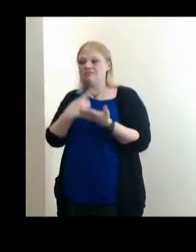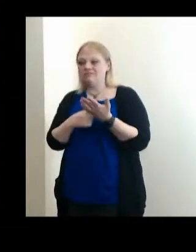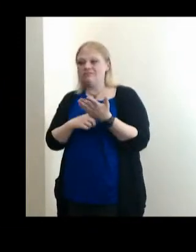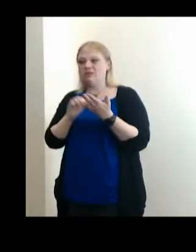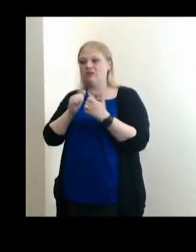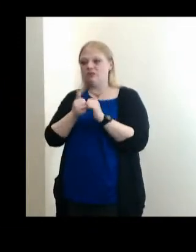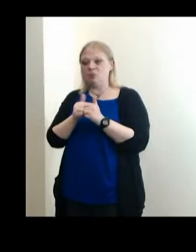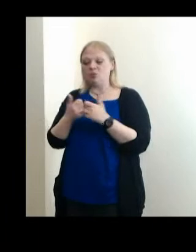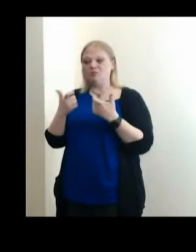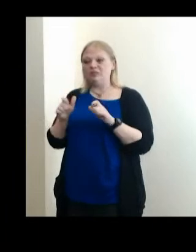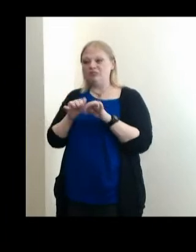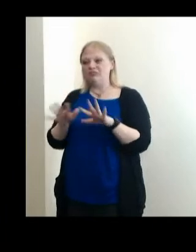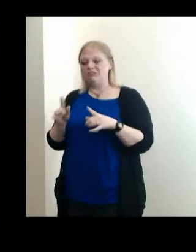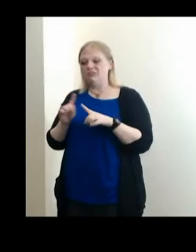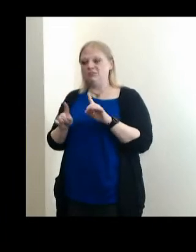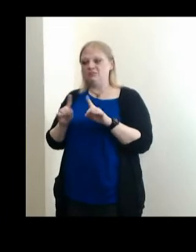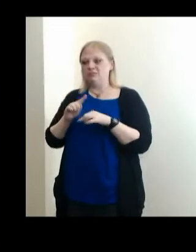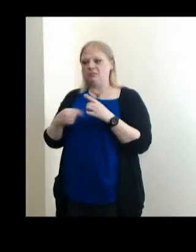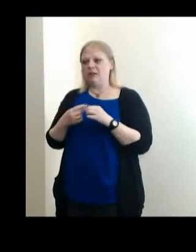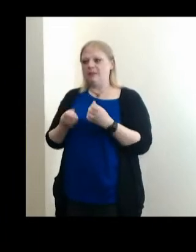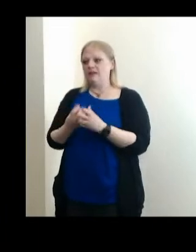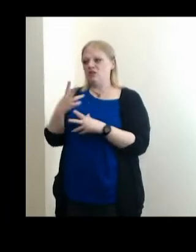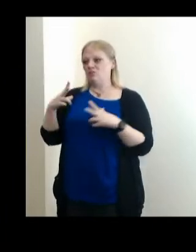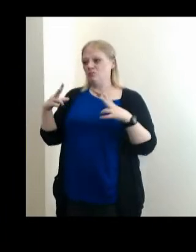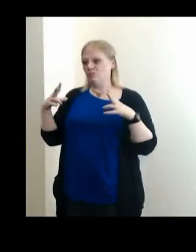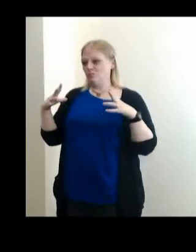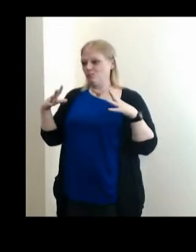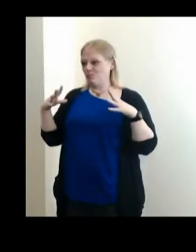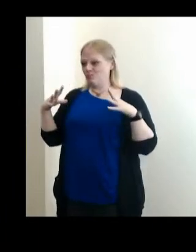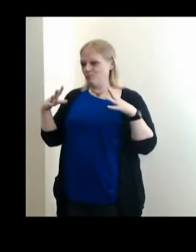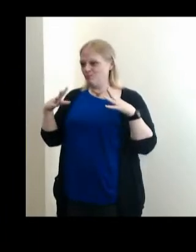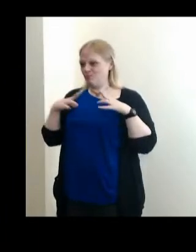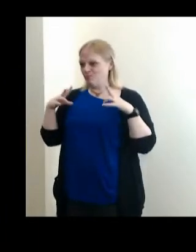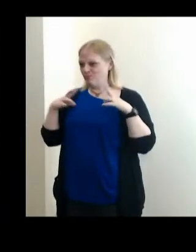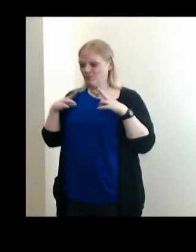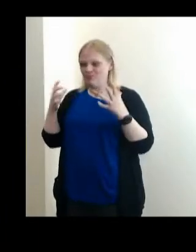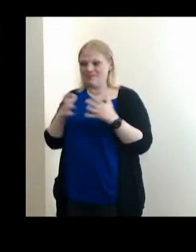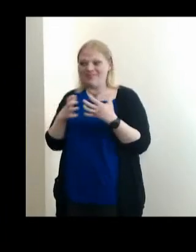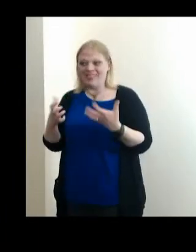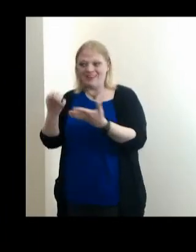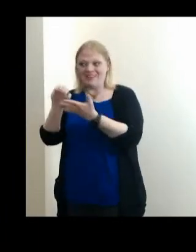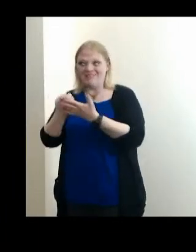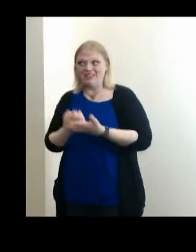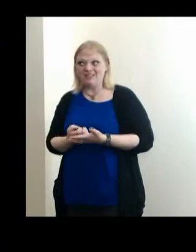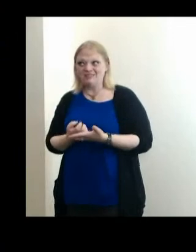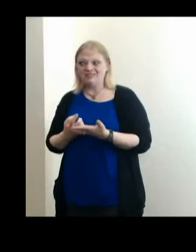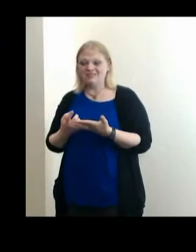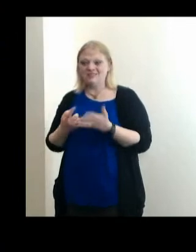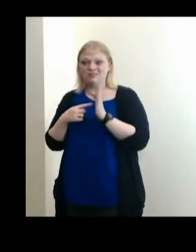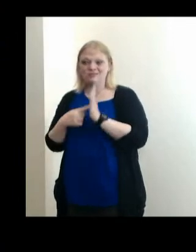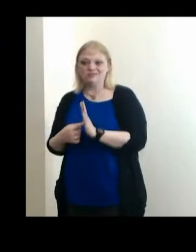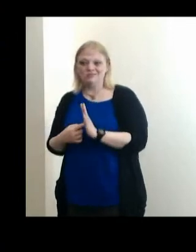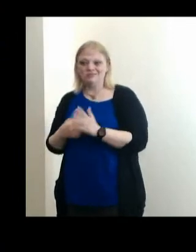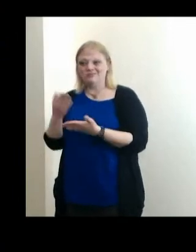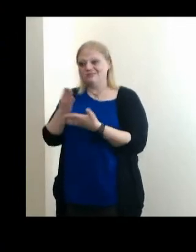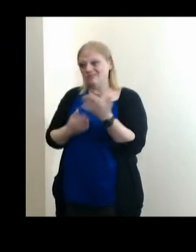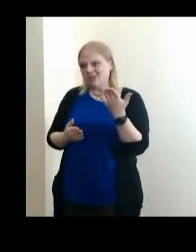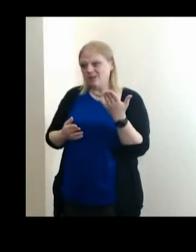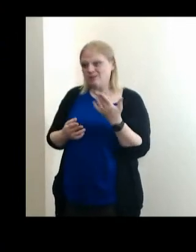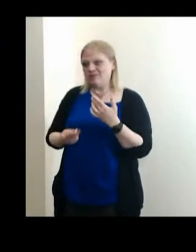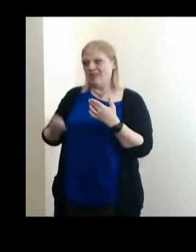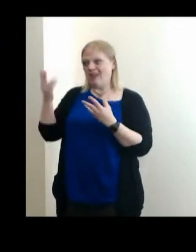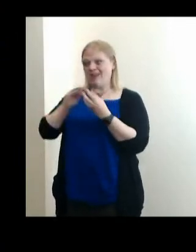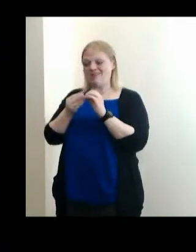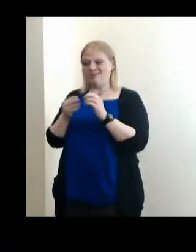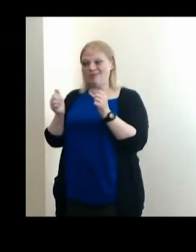big possible spreader, but what about spring break and vacation? Is there much evidence to imply that some of the high rates